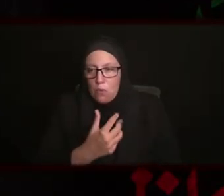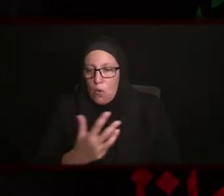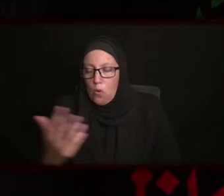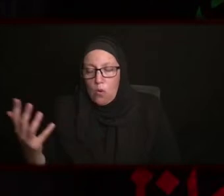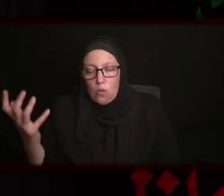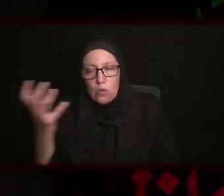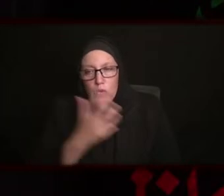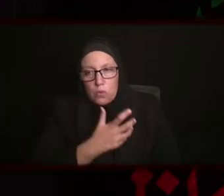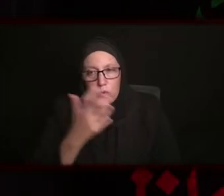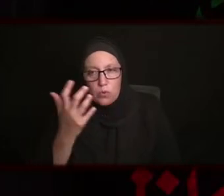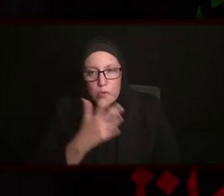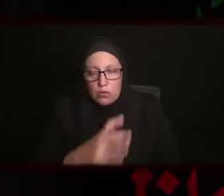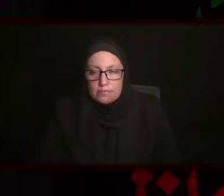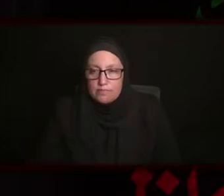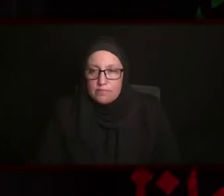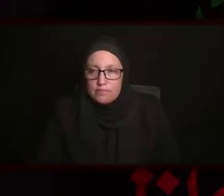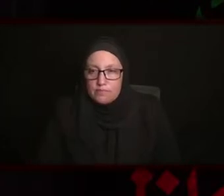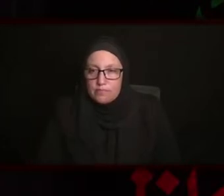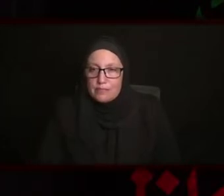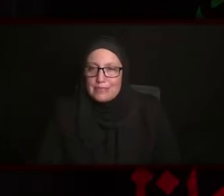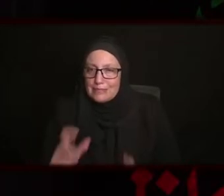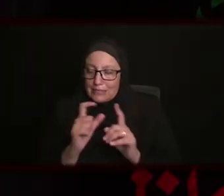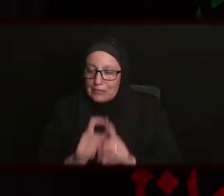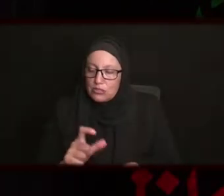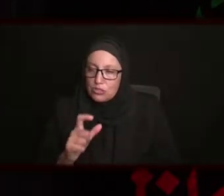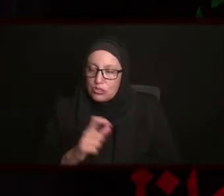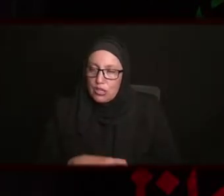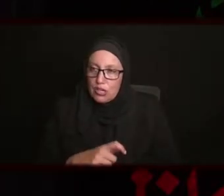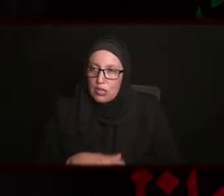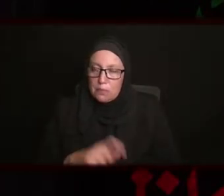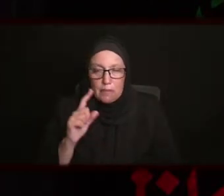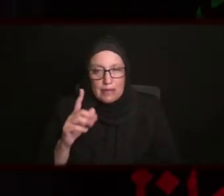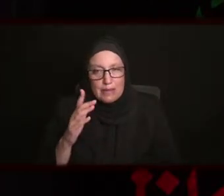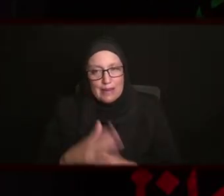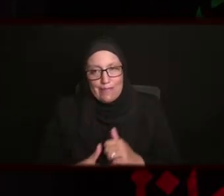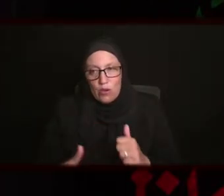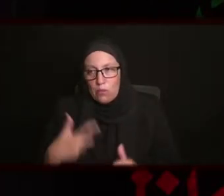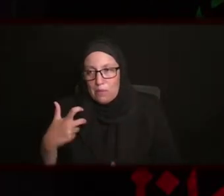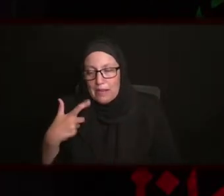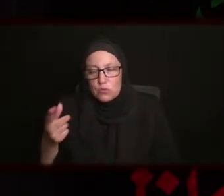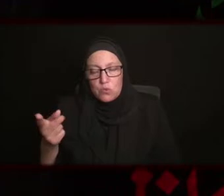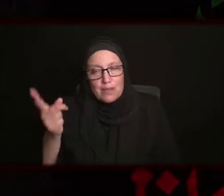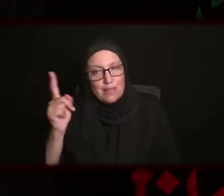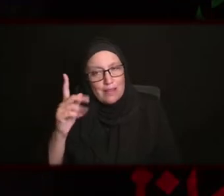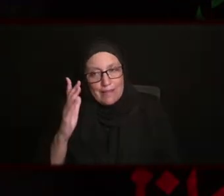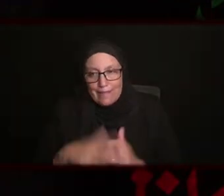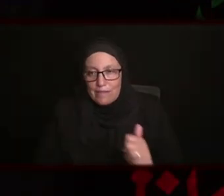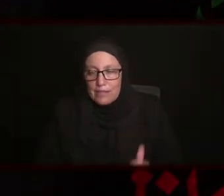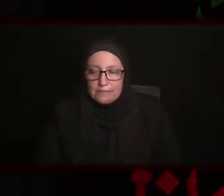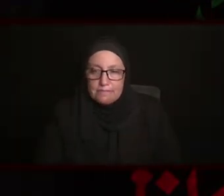many hardships in his life, yet he never complained to Allah subhanahu wa ta'ala.